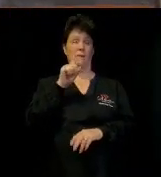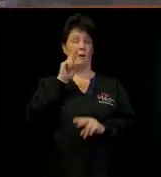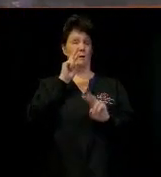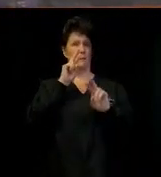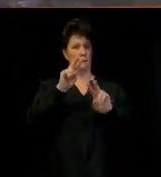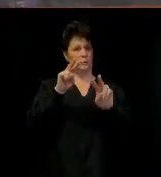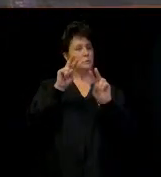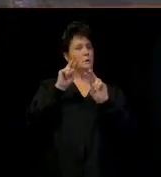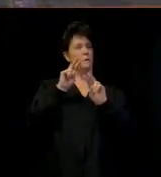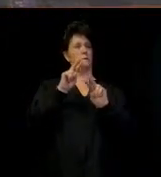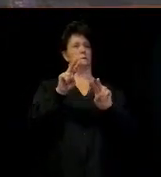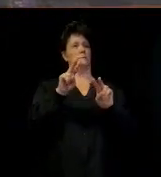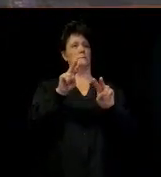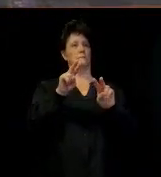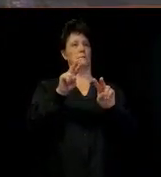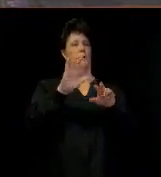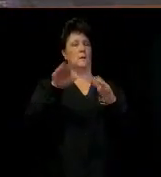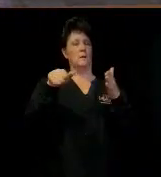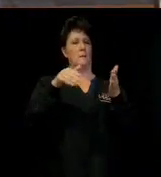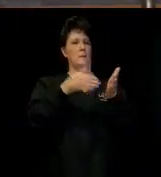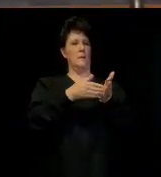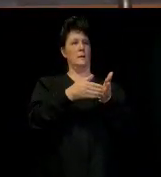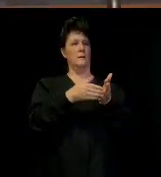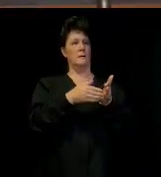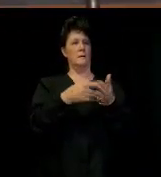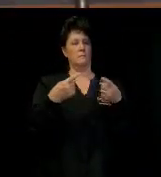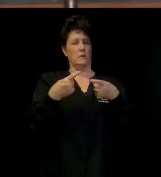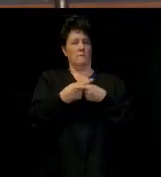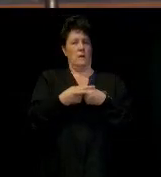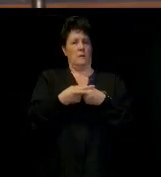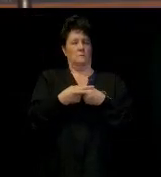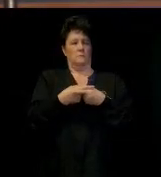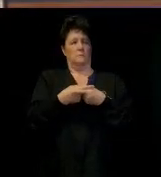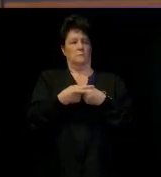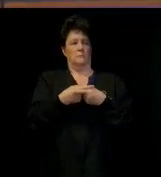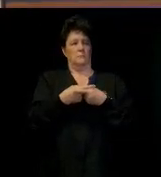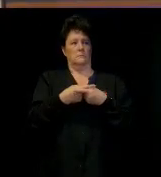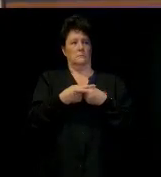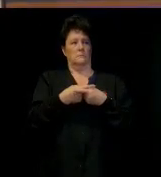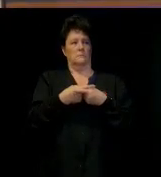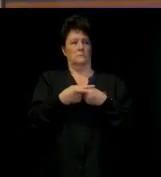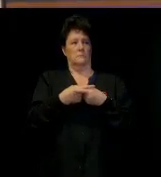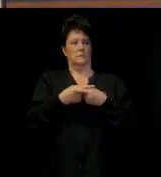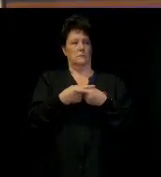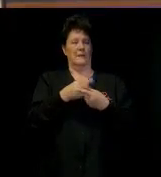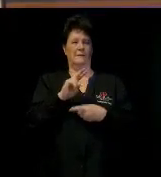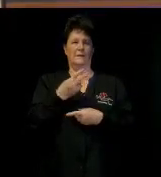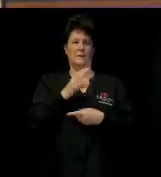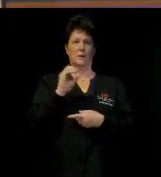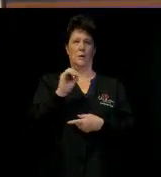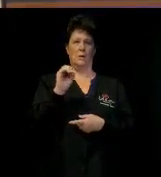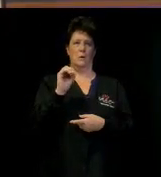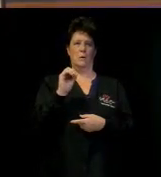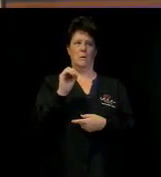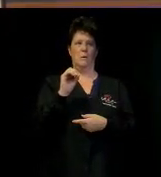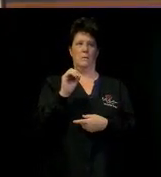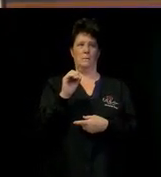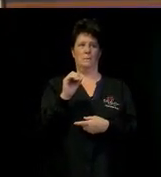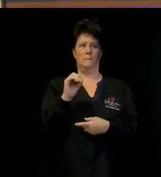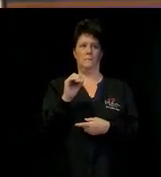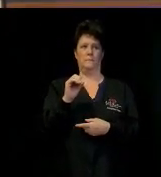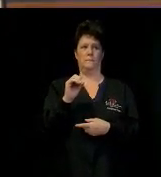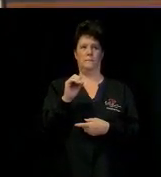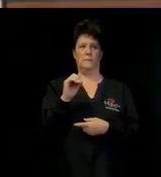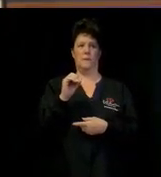observant. And in the middle of this conflict we're observing, there's going to be the second O is orient, or I'm going to process